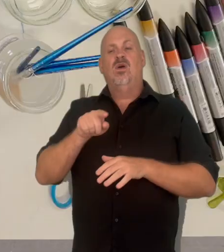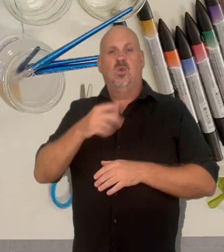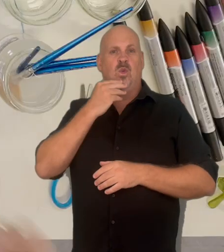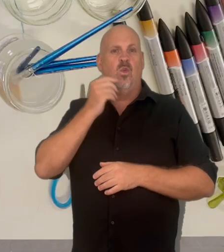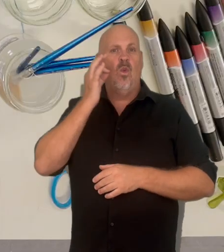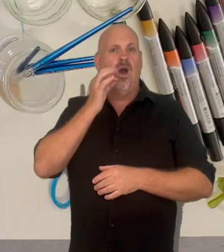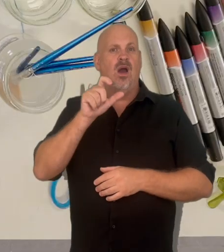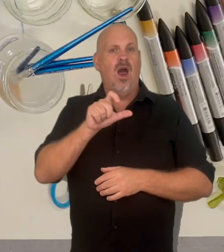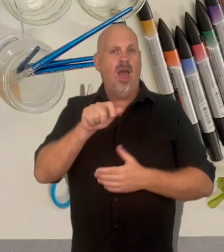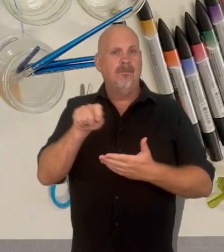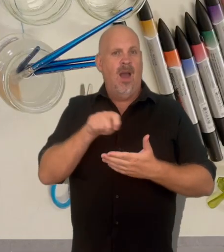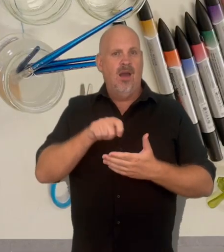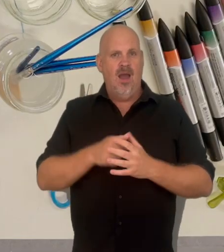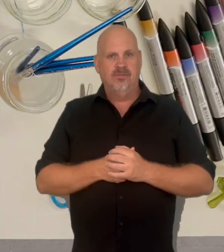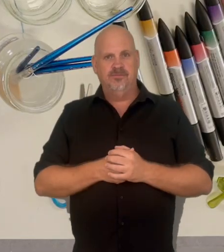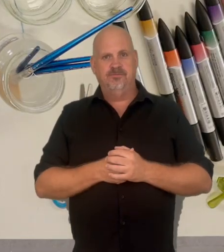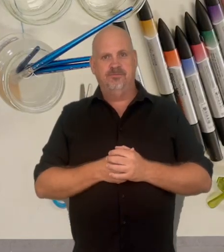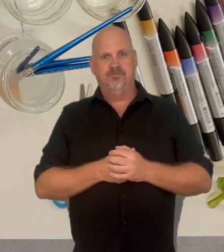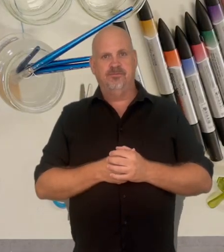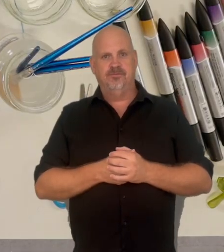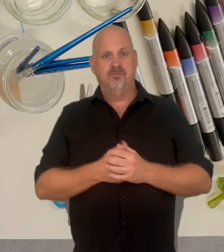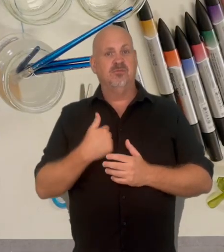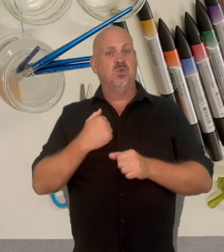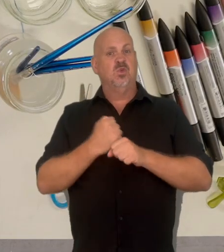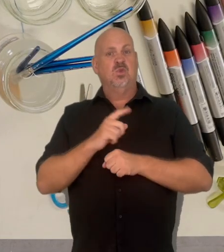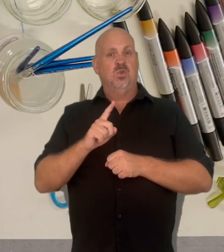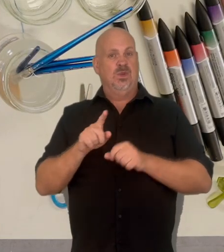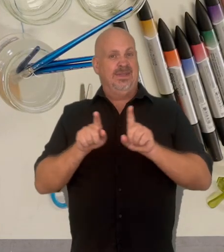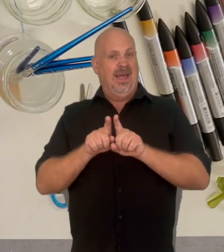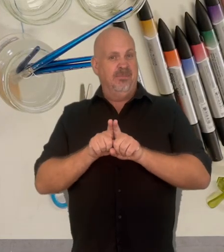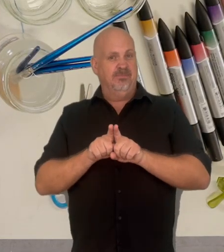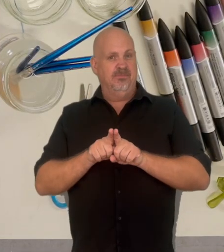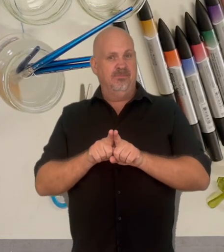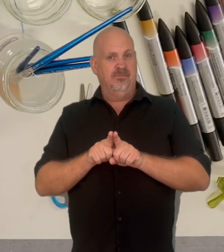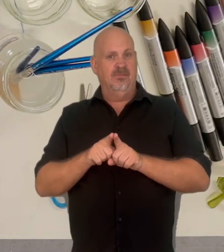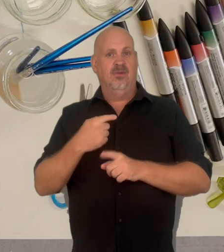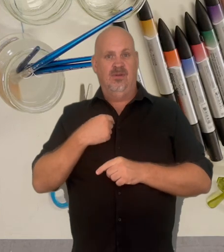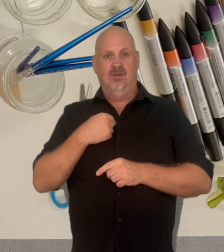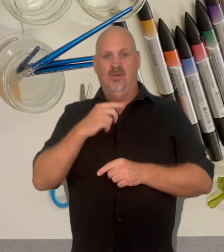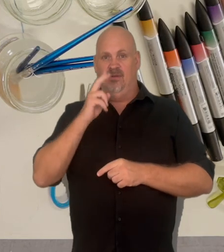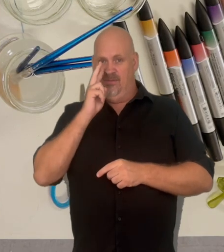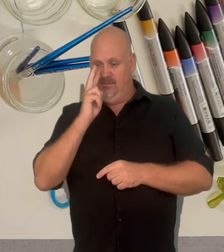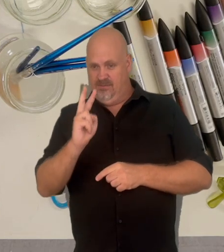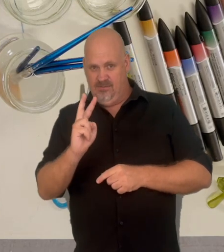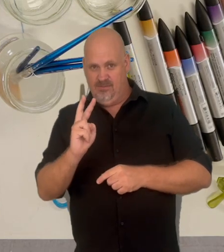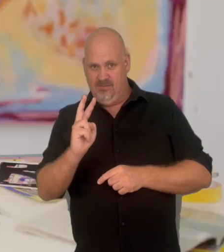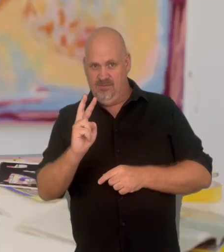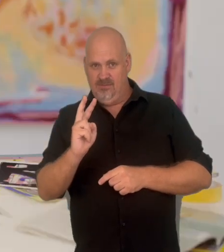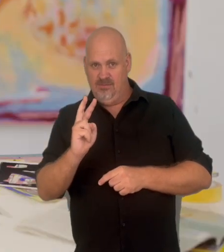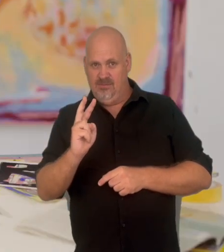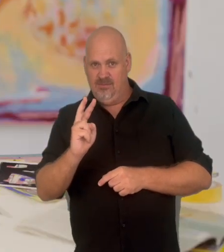markers. So what I'm going to do is I'm going to do the same thing. I'm going to follow my eye along the shape of these